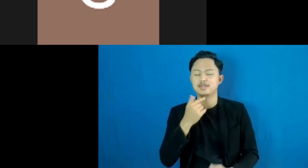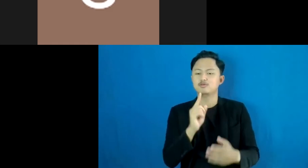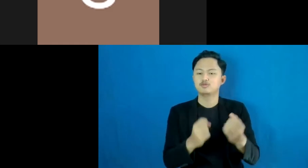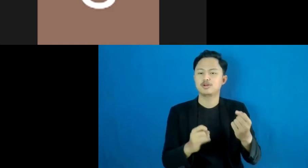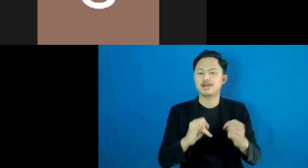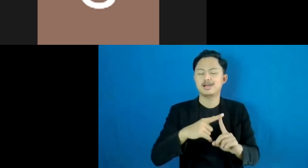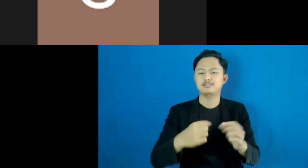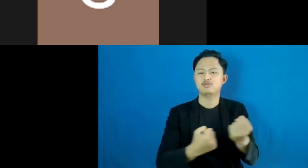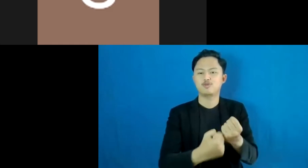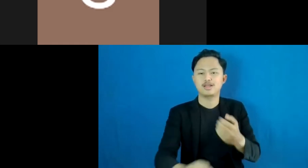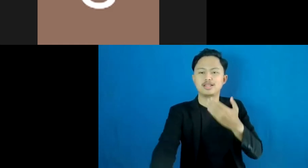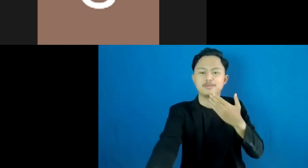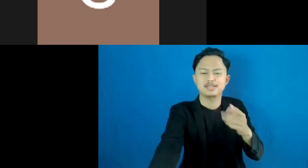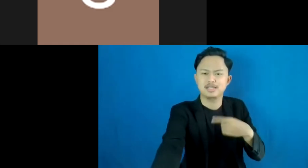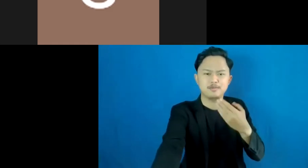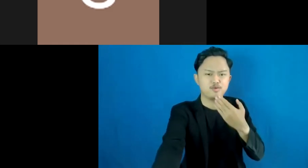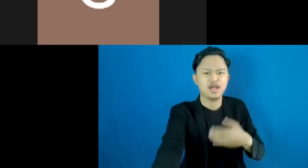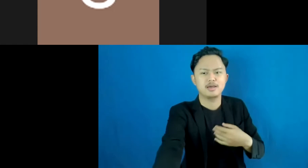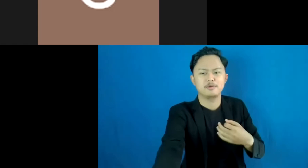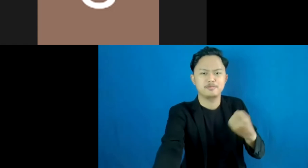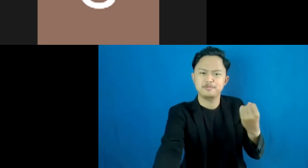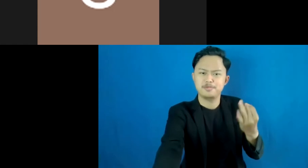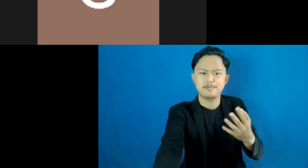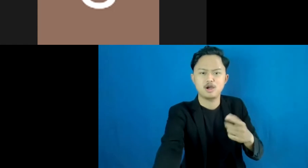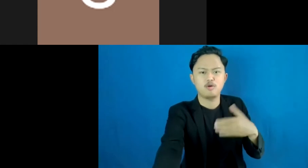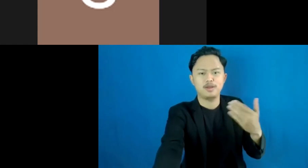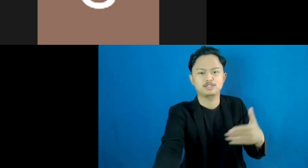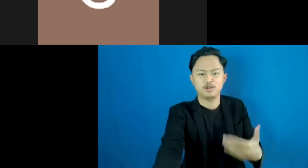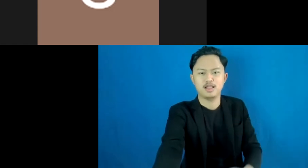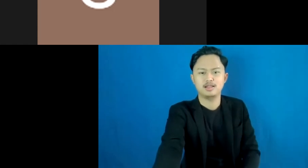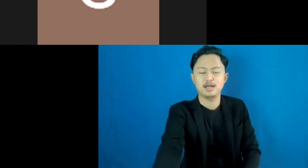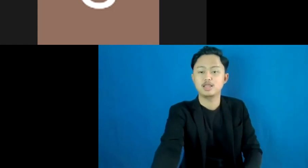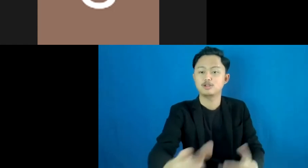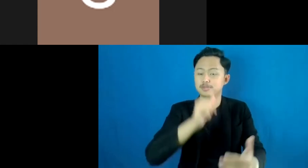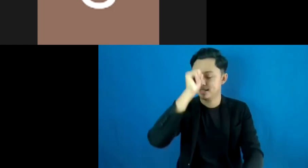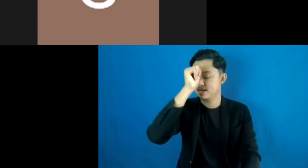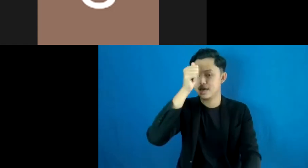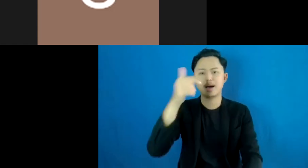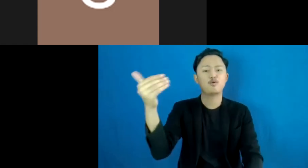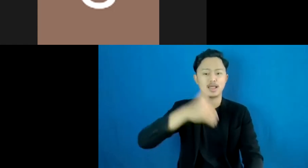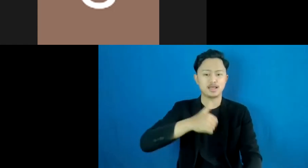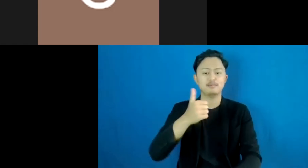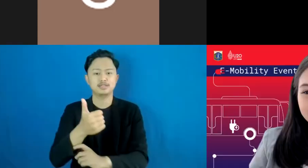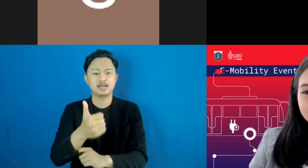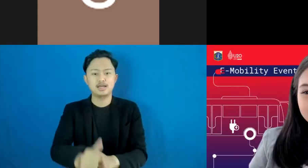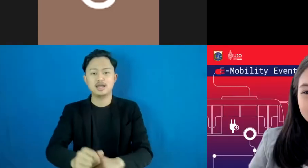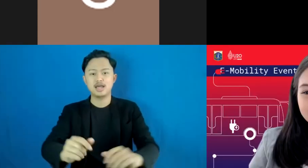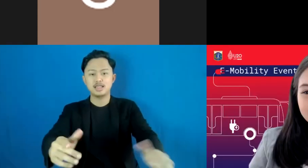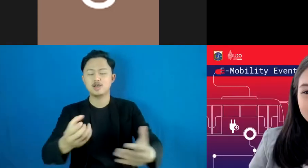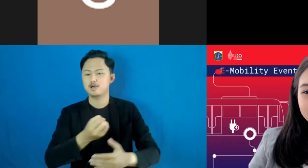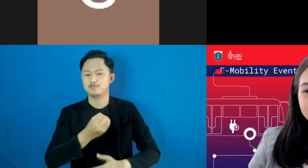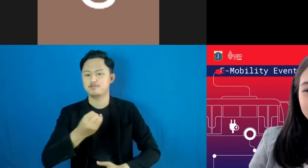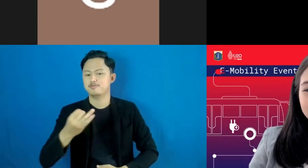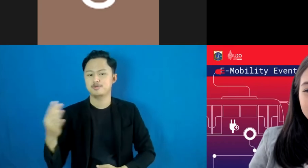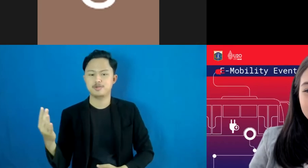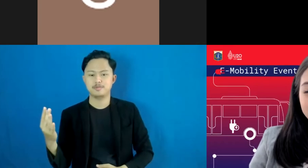you require, we have a live operation. You can plan any time to visit India, and you can have a glimpse of the live